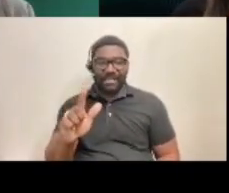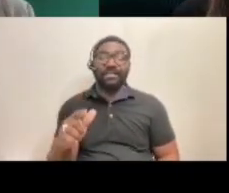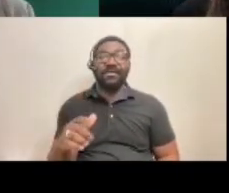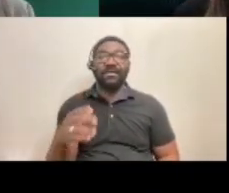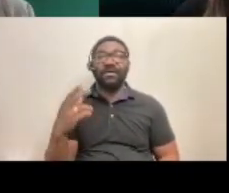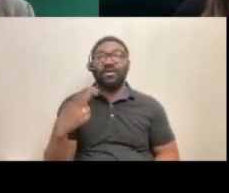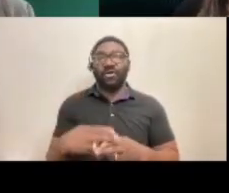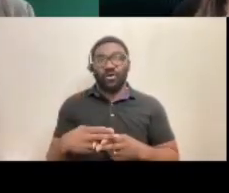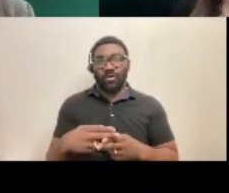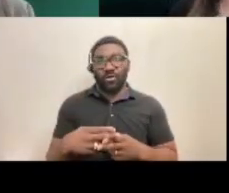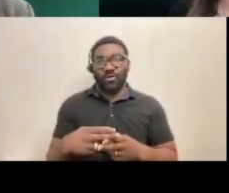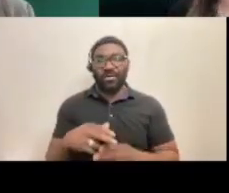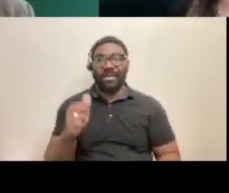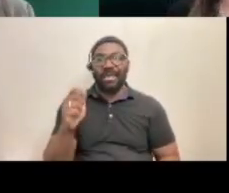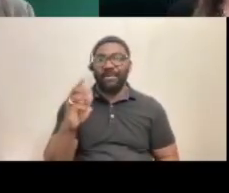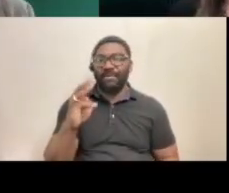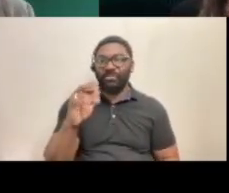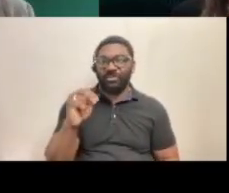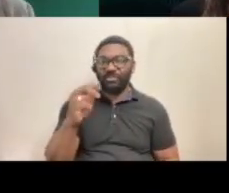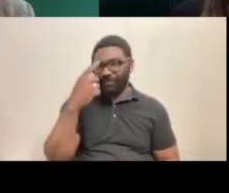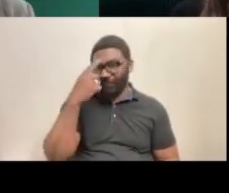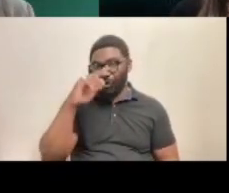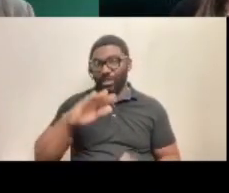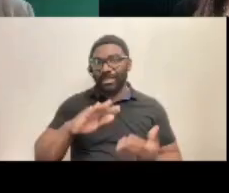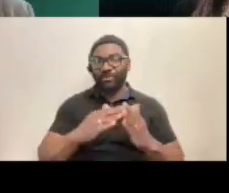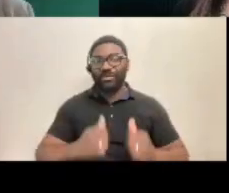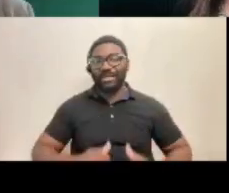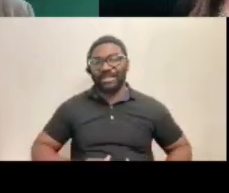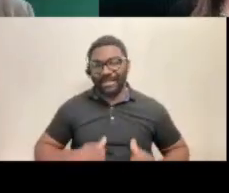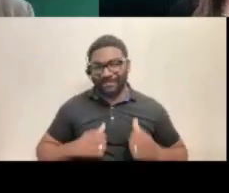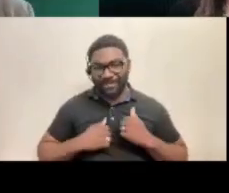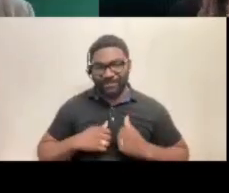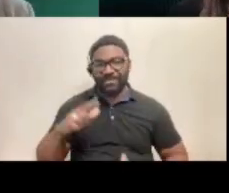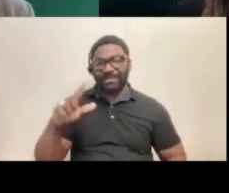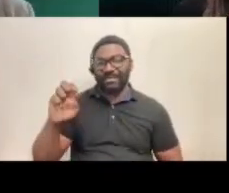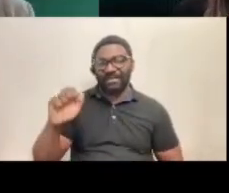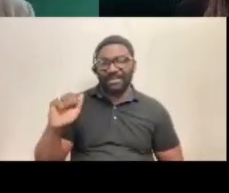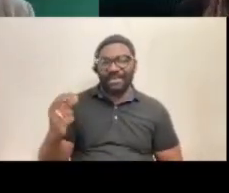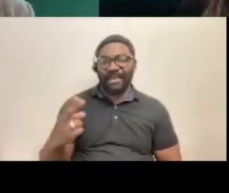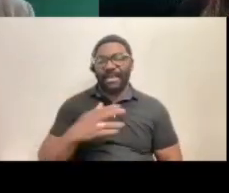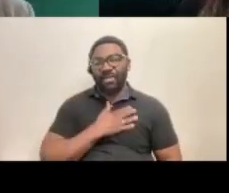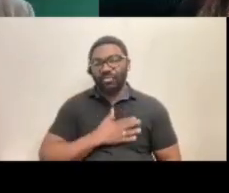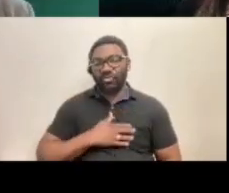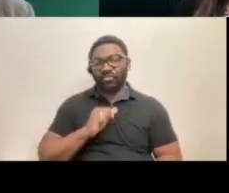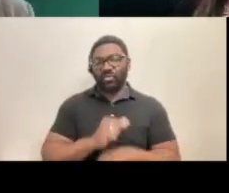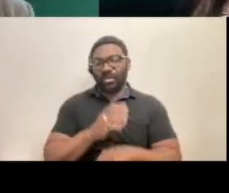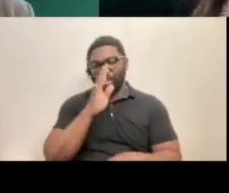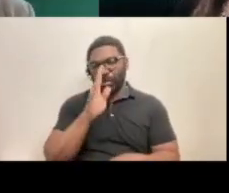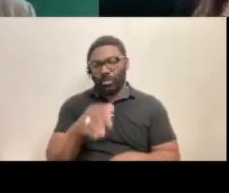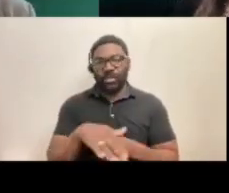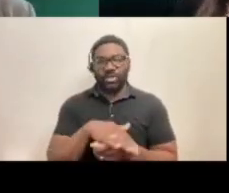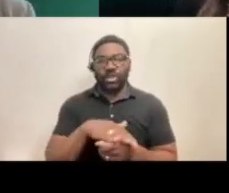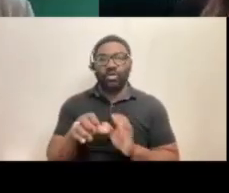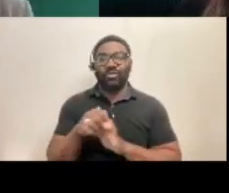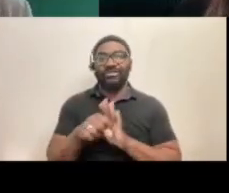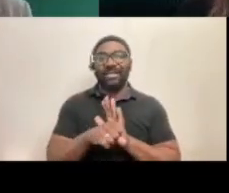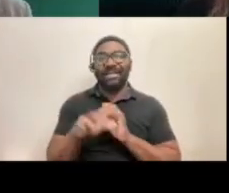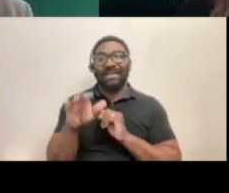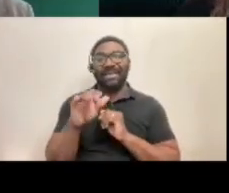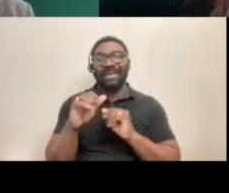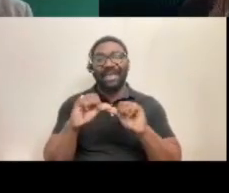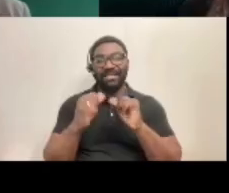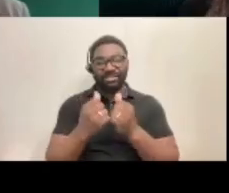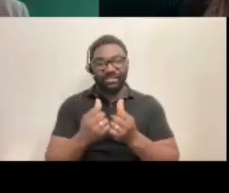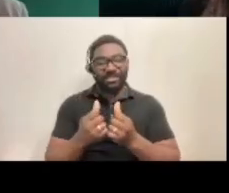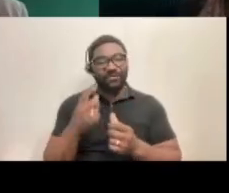as Administration for Community Living. Leah enjoys working directly with local and state agencies to take on recruitment